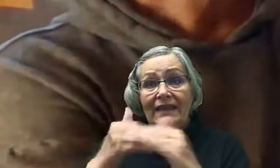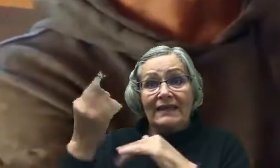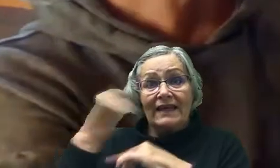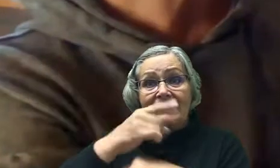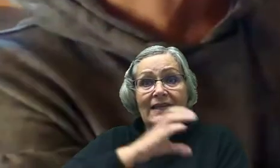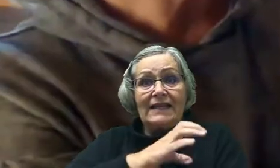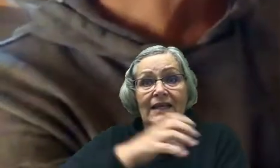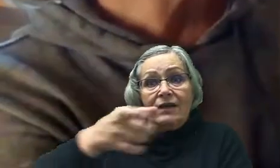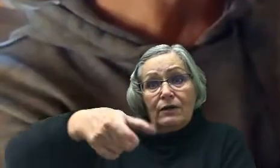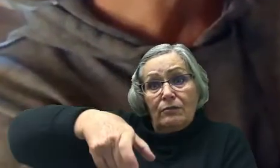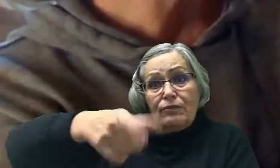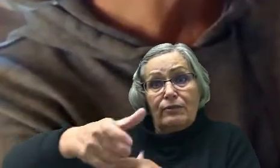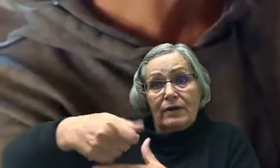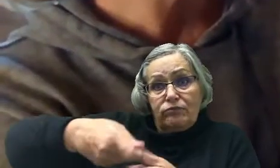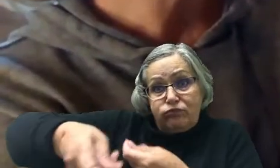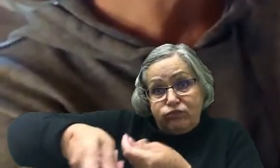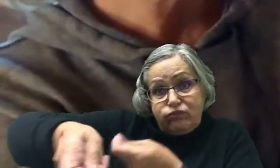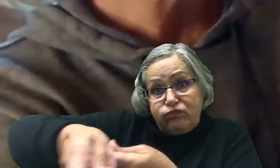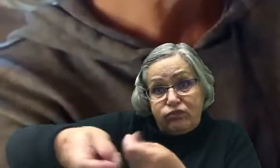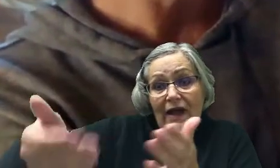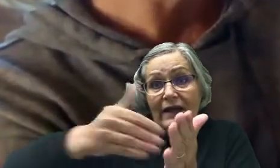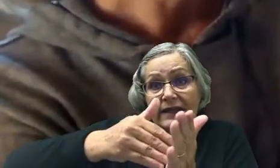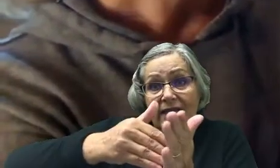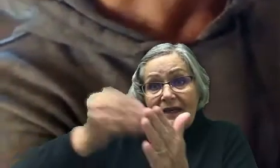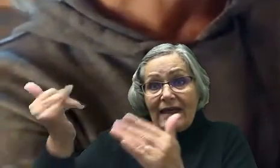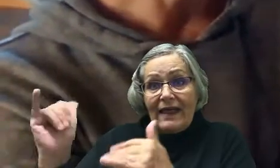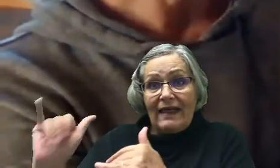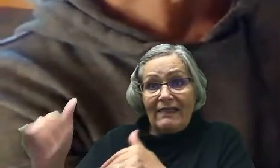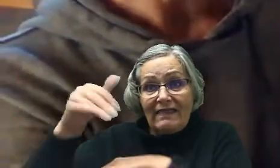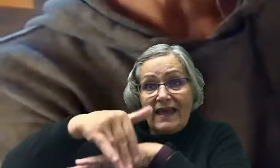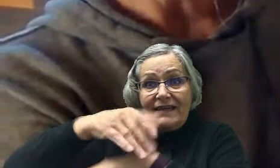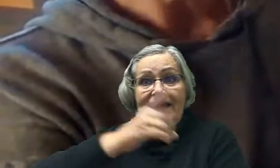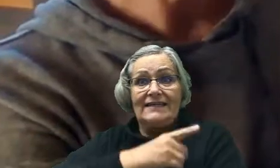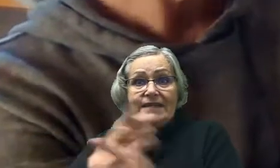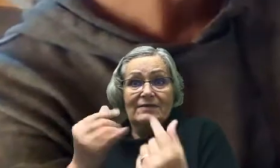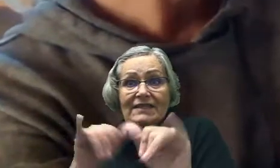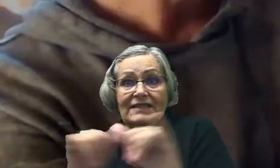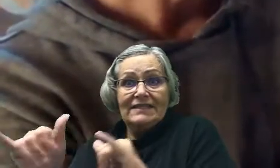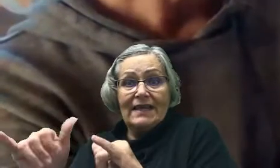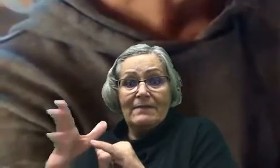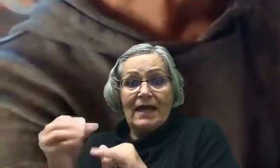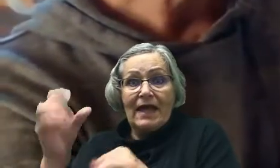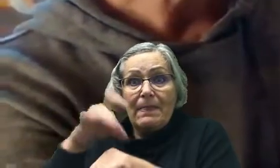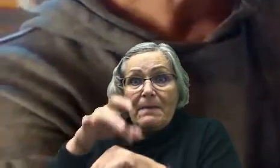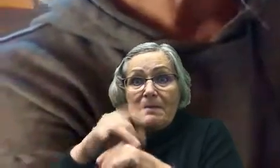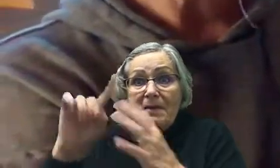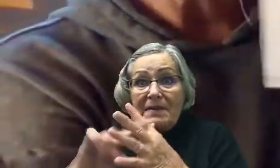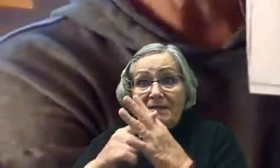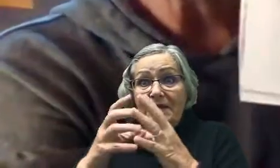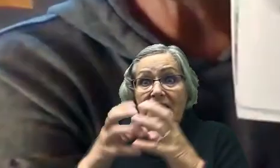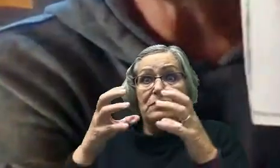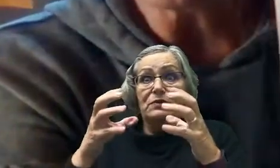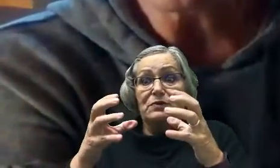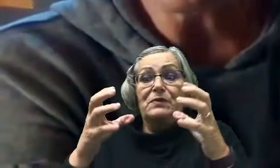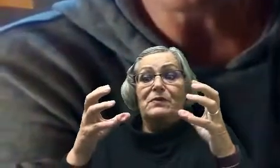The next day, Clayton watered and fertilized the pumpkin again, and that night, Desmond did the same, and the pumpkin began